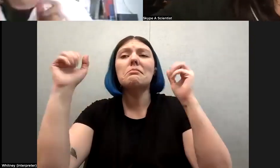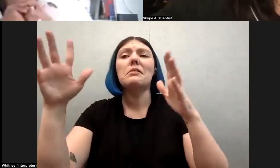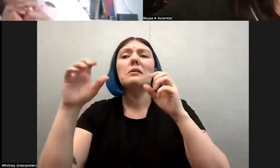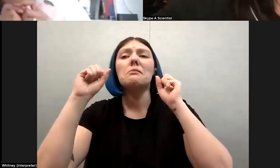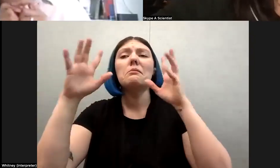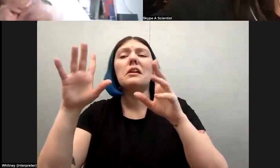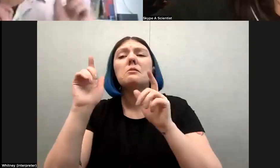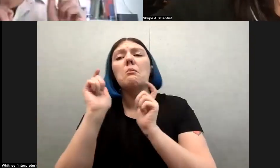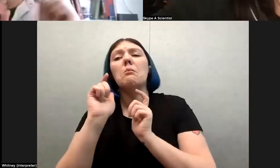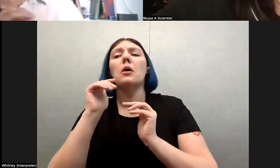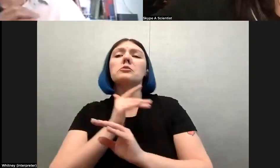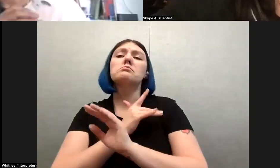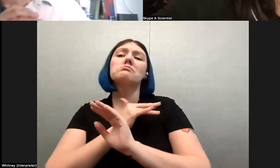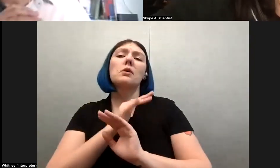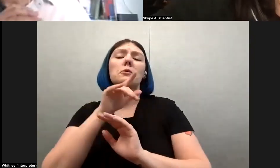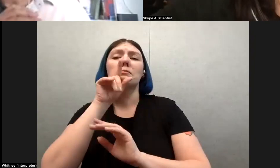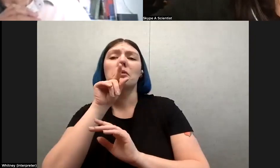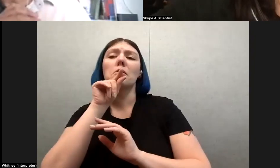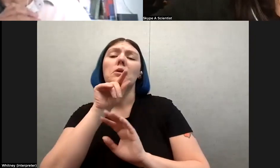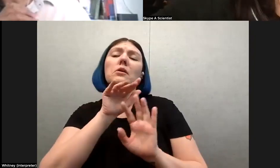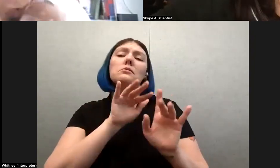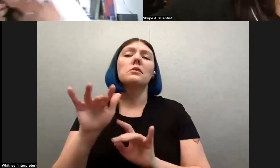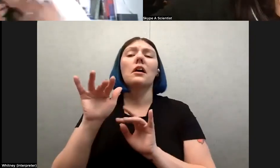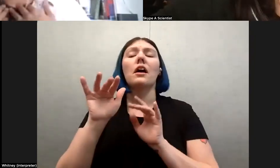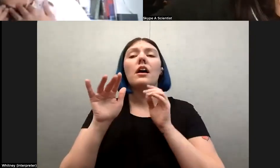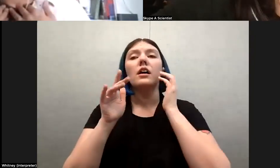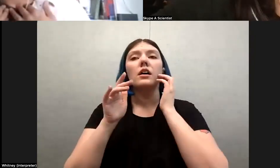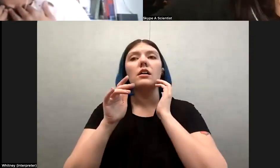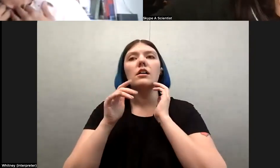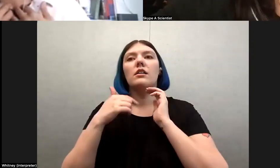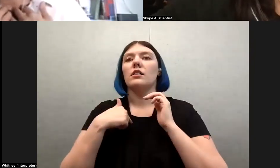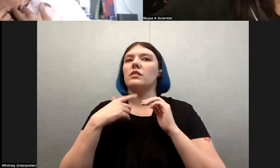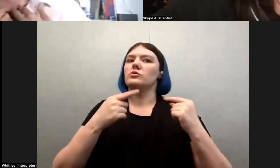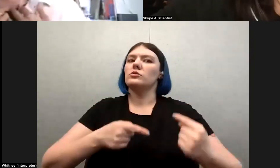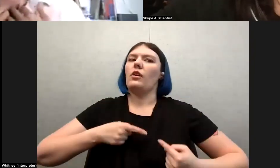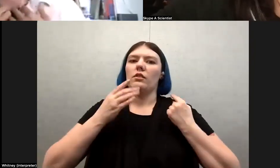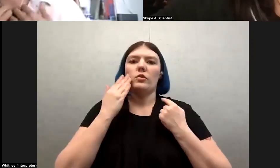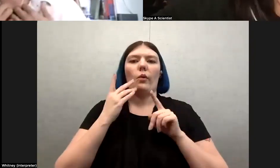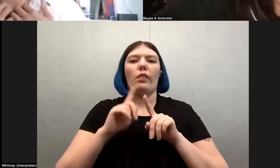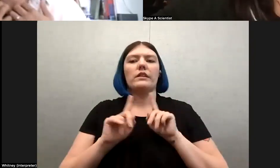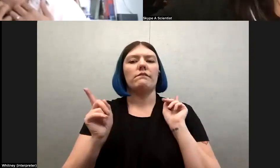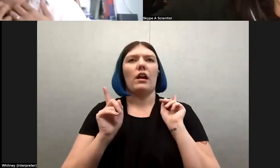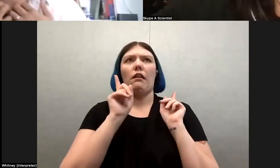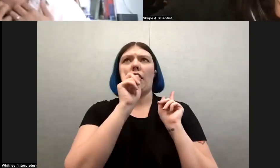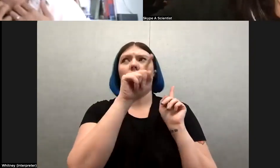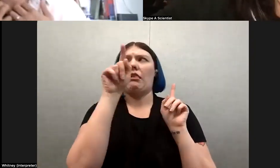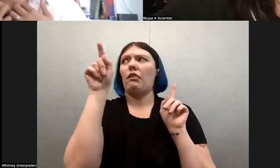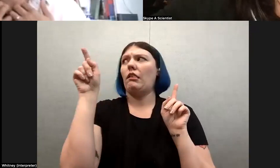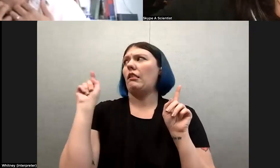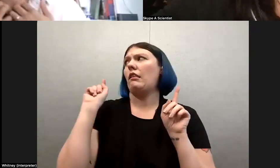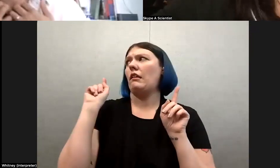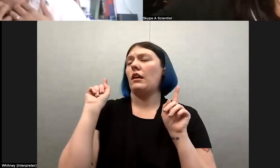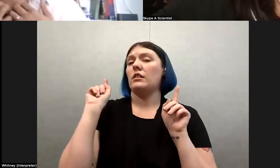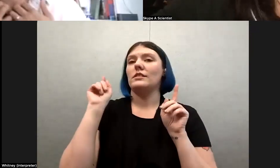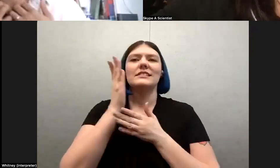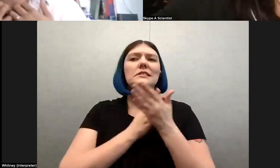and little warblers. And I really struggle to tell the difference between all those different types of birds. But some people get